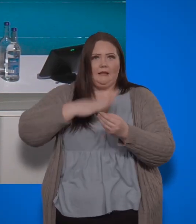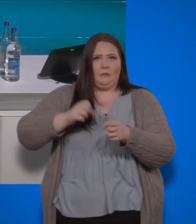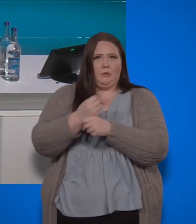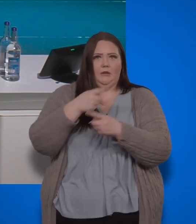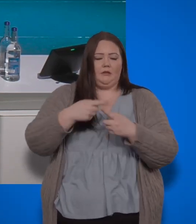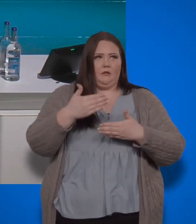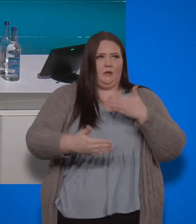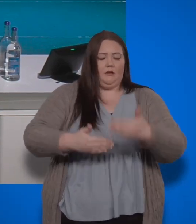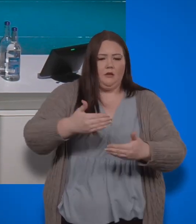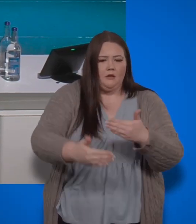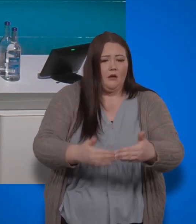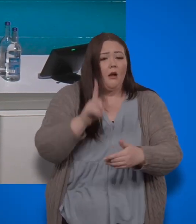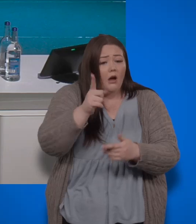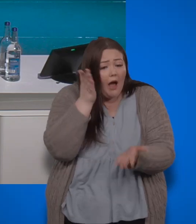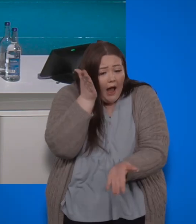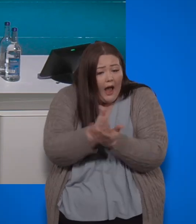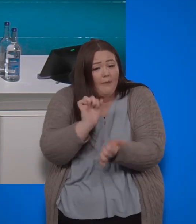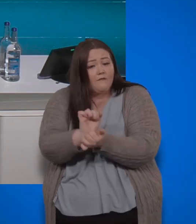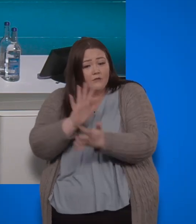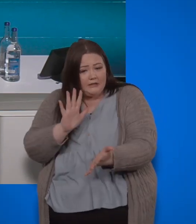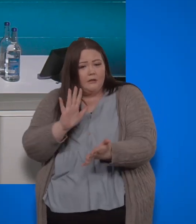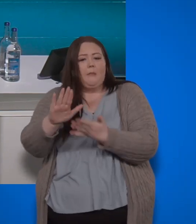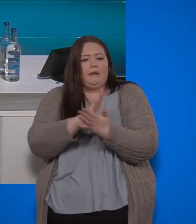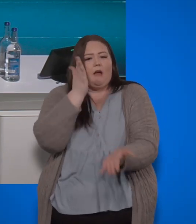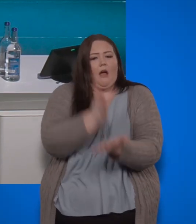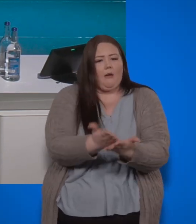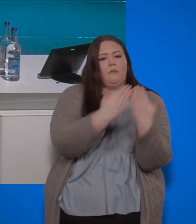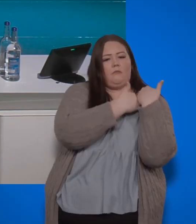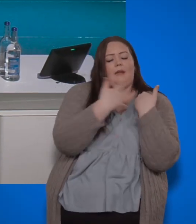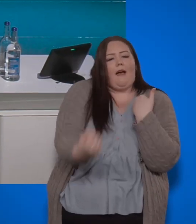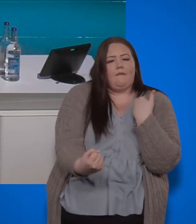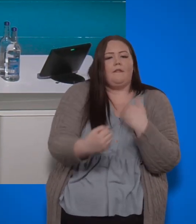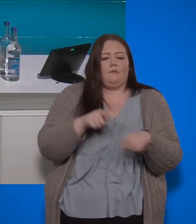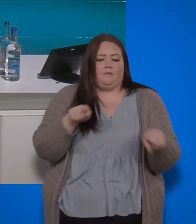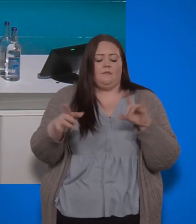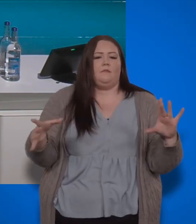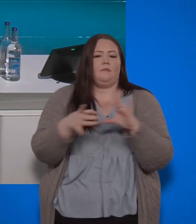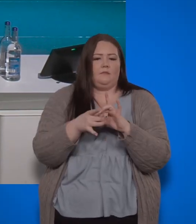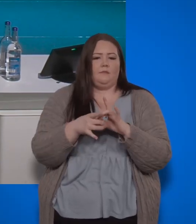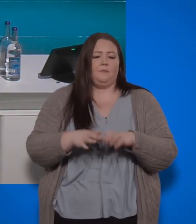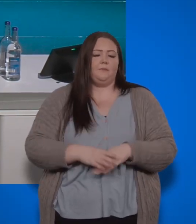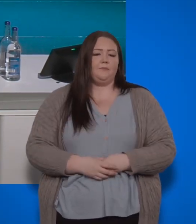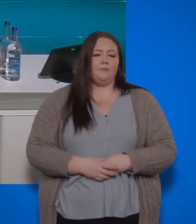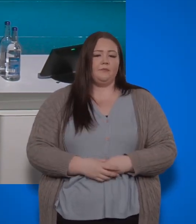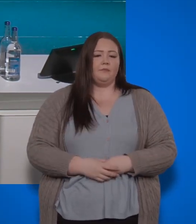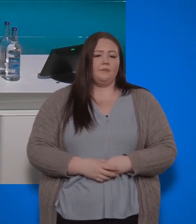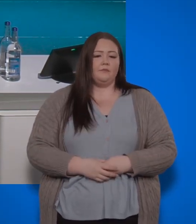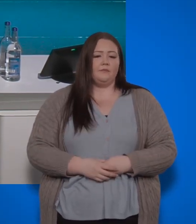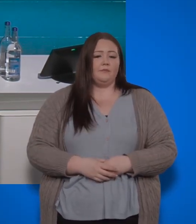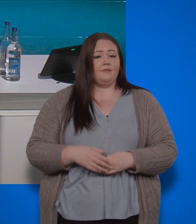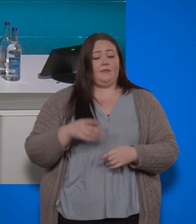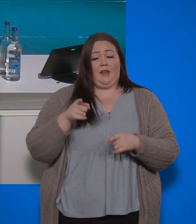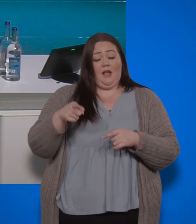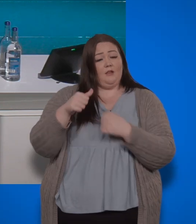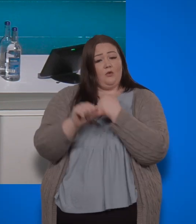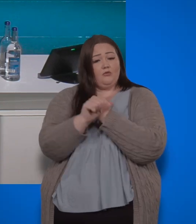fired. But if there is genuine freedom, there is genuine responsibility. And the Christian faith argues that this